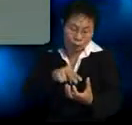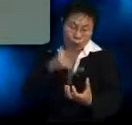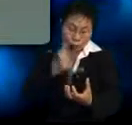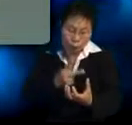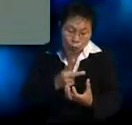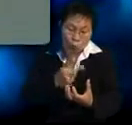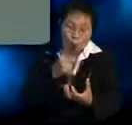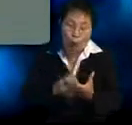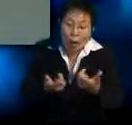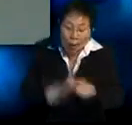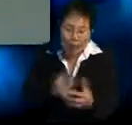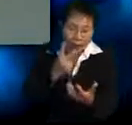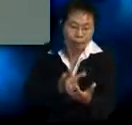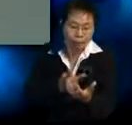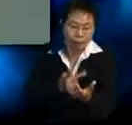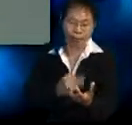product.